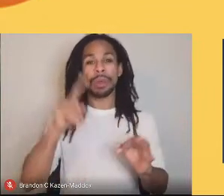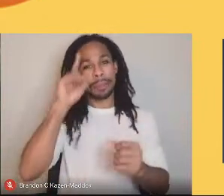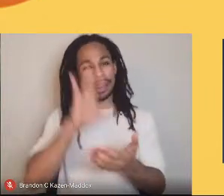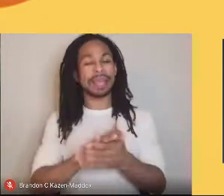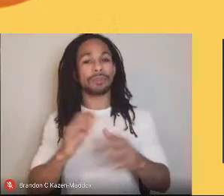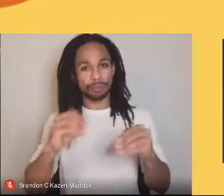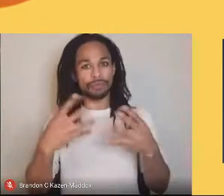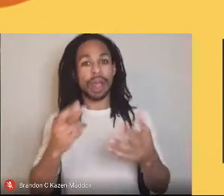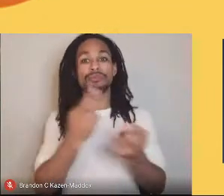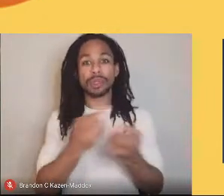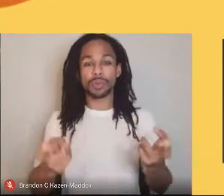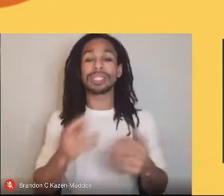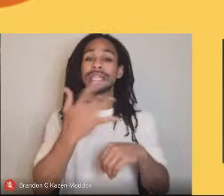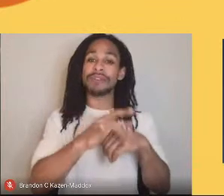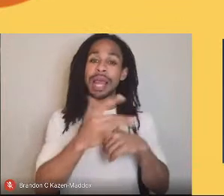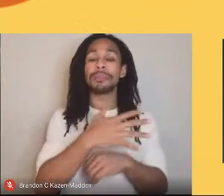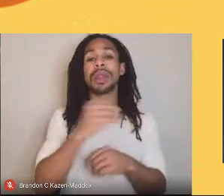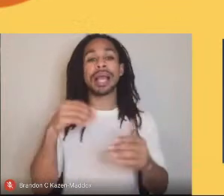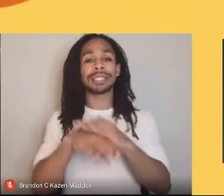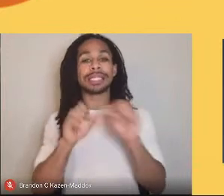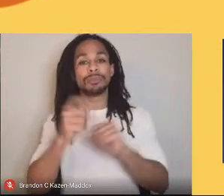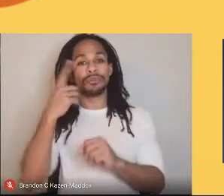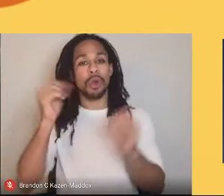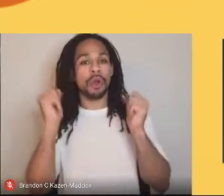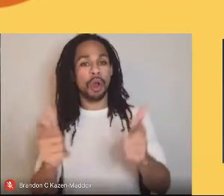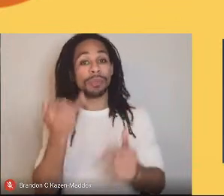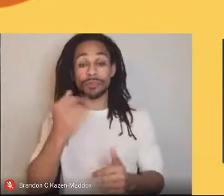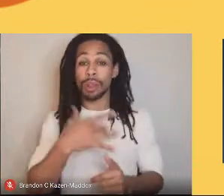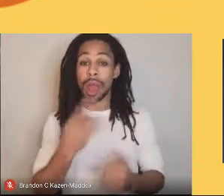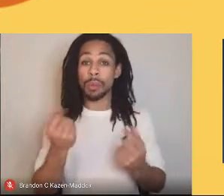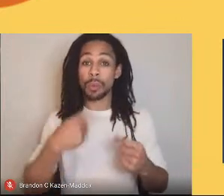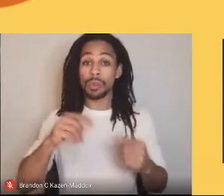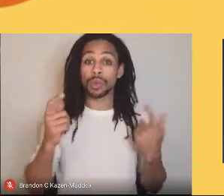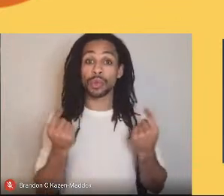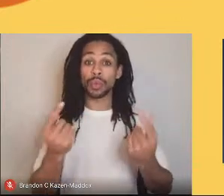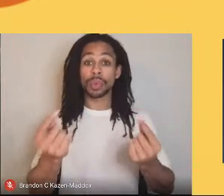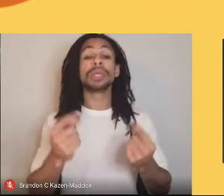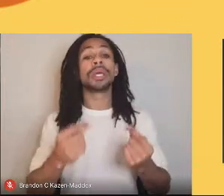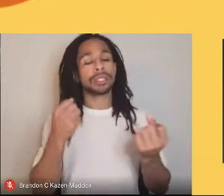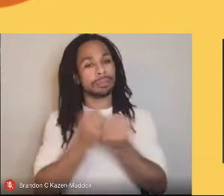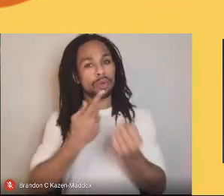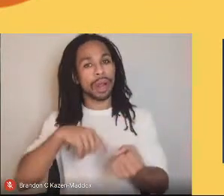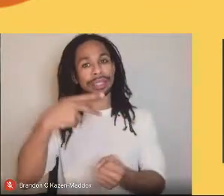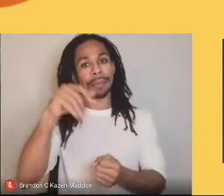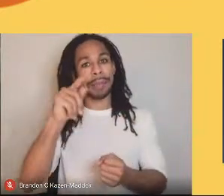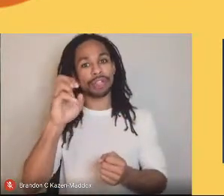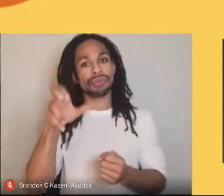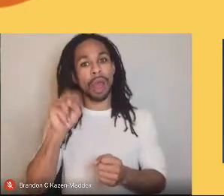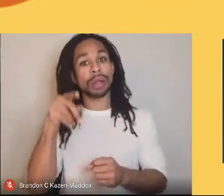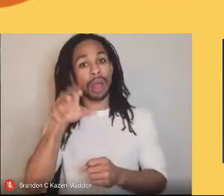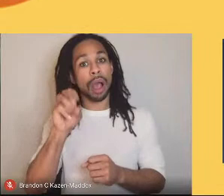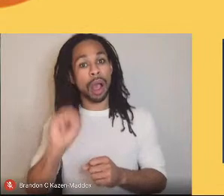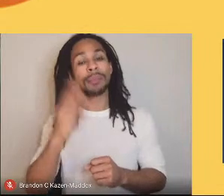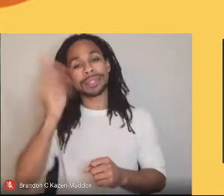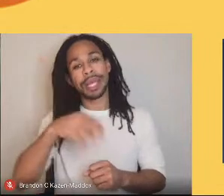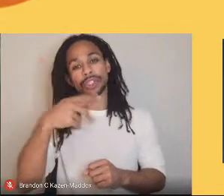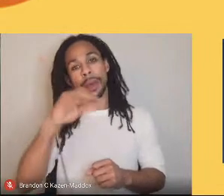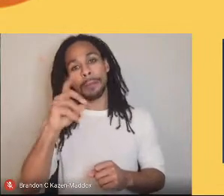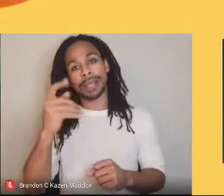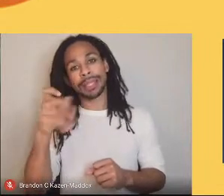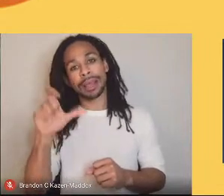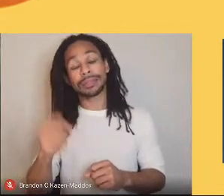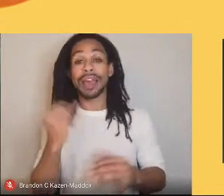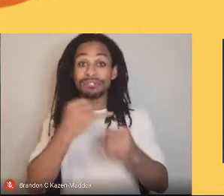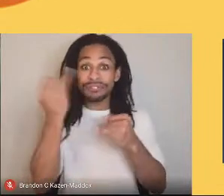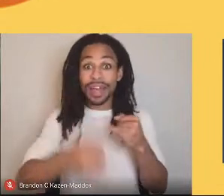and accessible to all. If you like what we're doing here, please consider supporting us on Patreon at patreon.com/podtales.